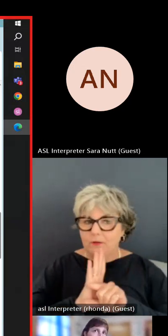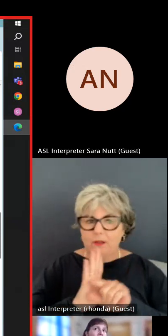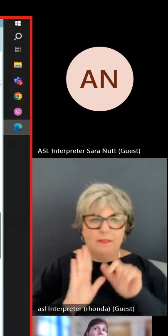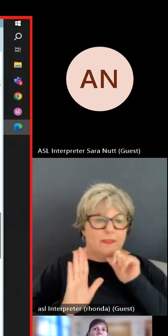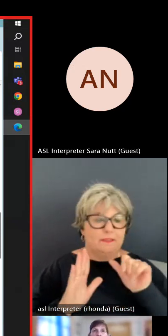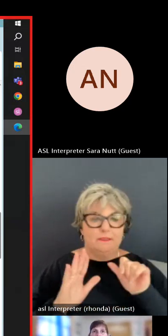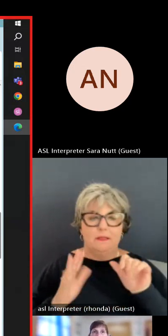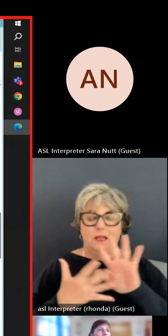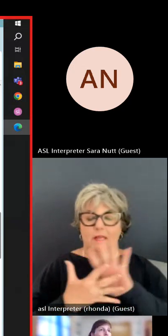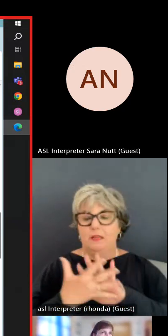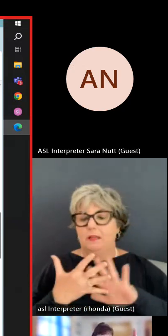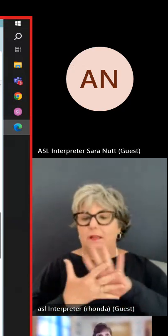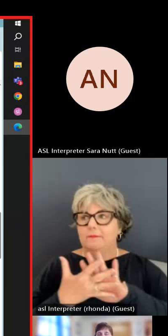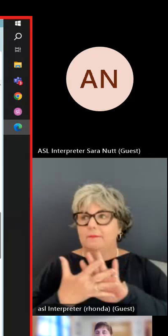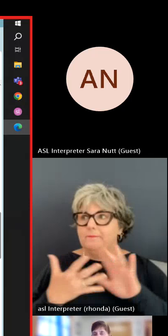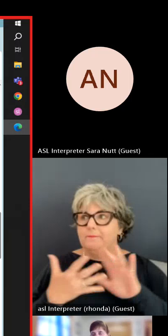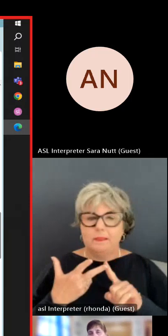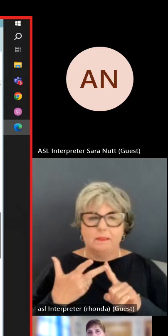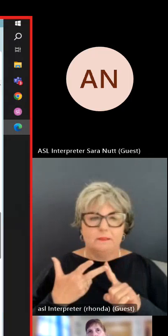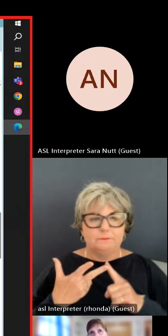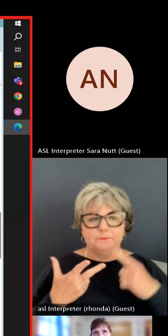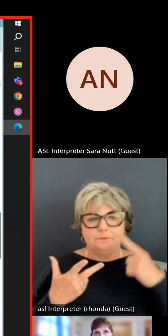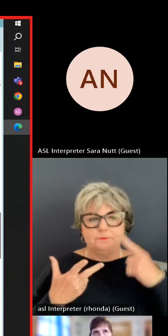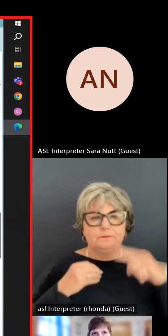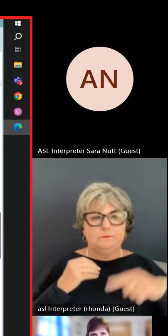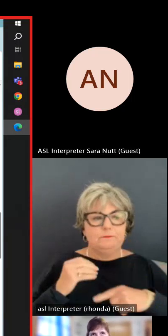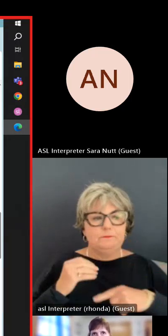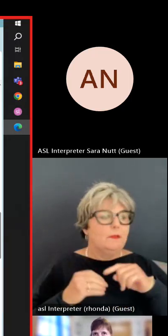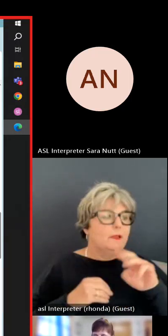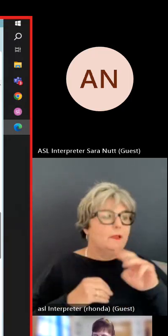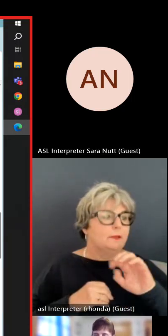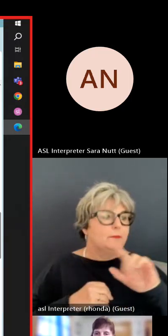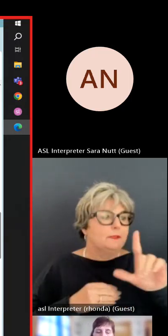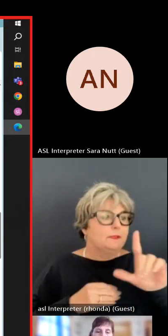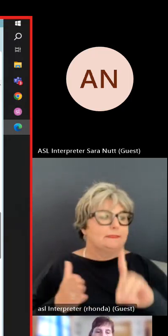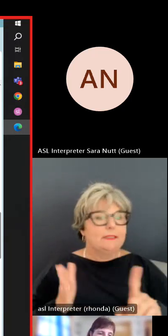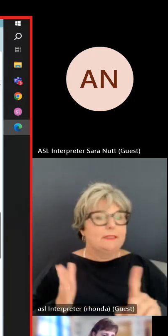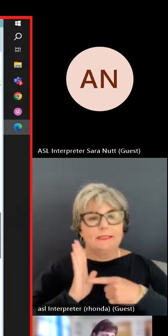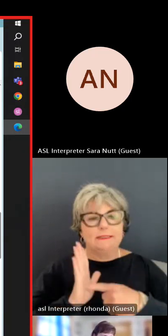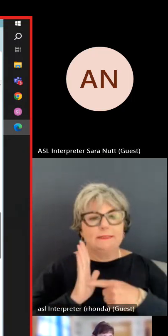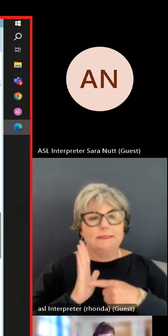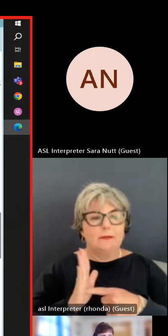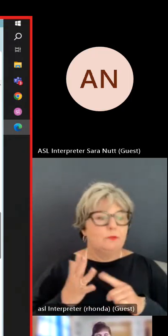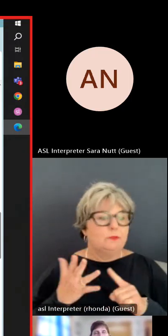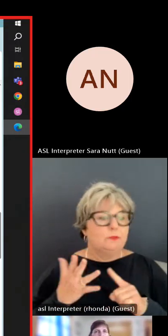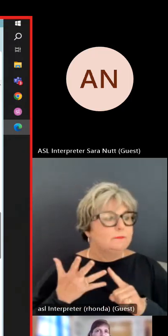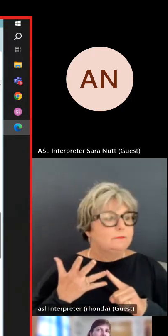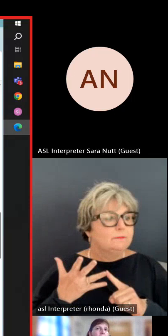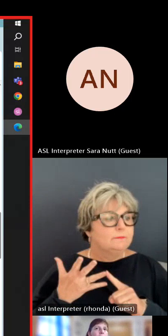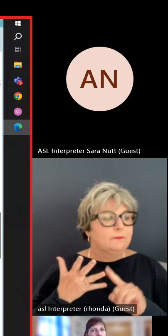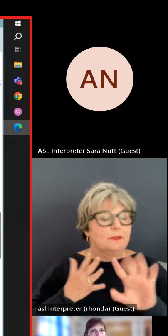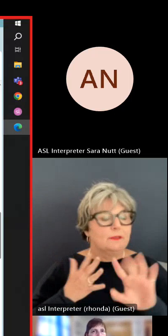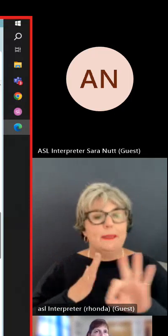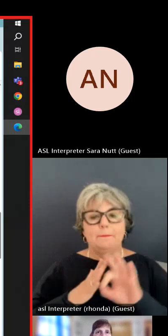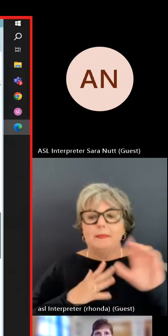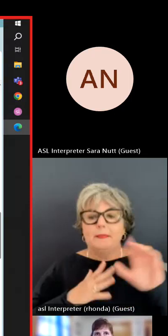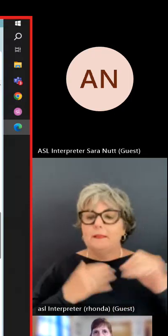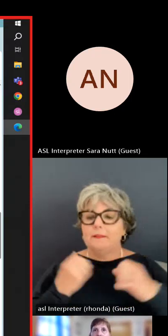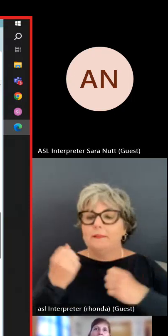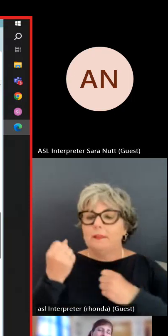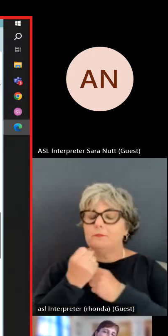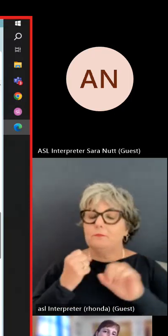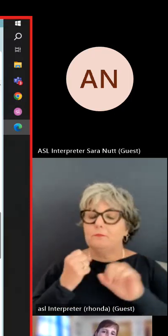busy. Go think about our minimalist design examples and choose layouts that support your